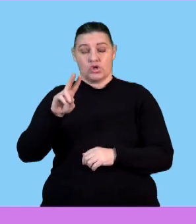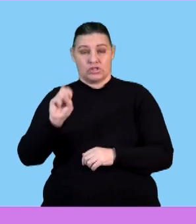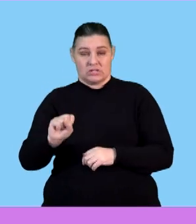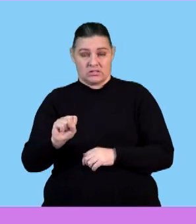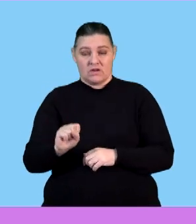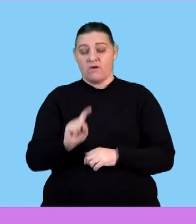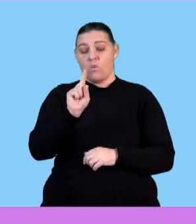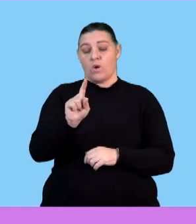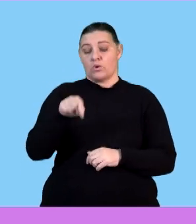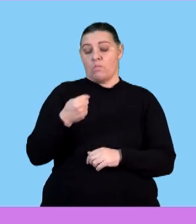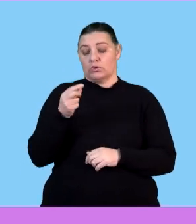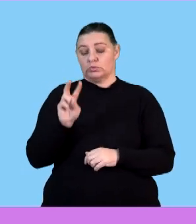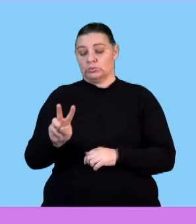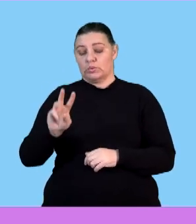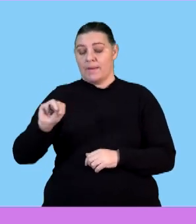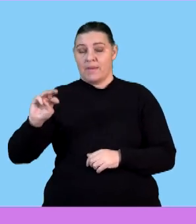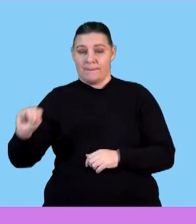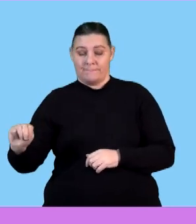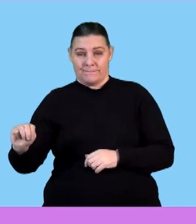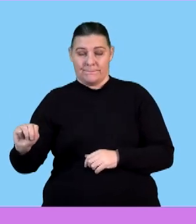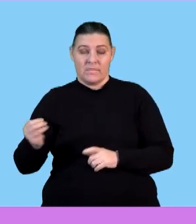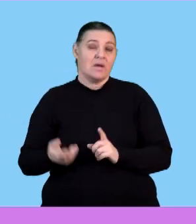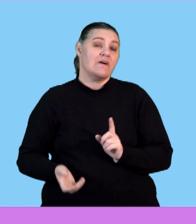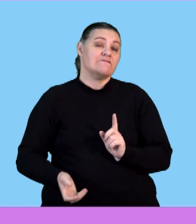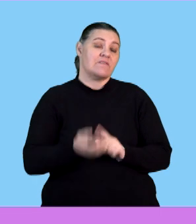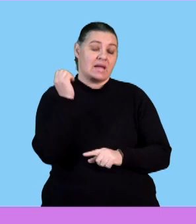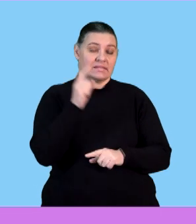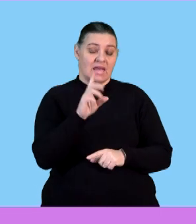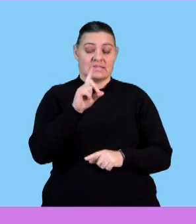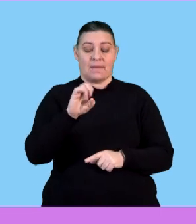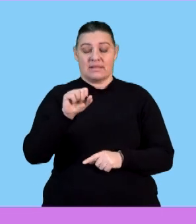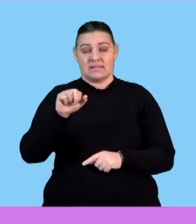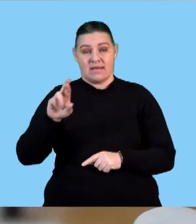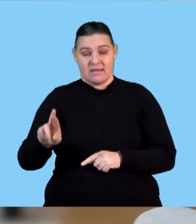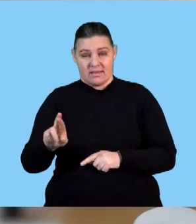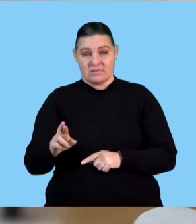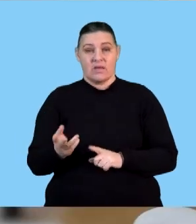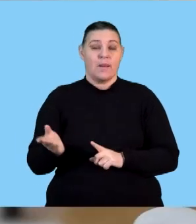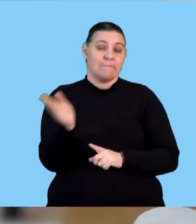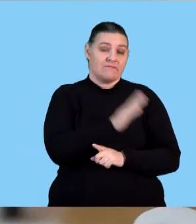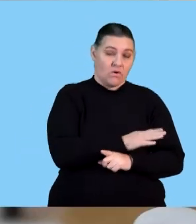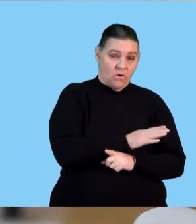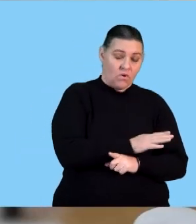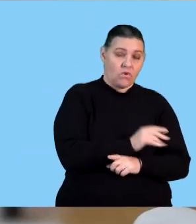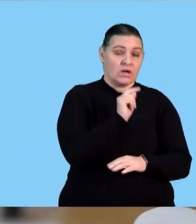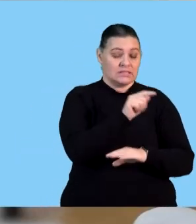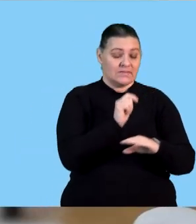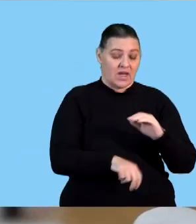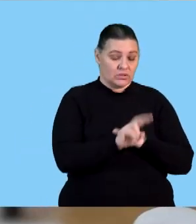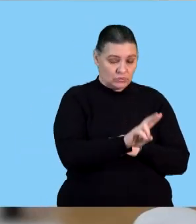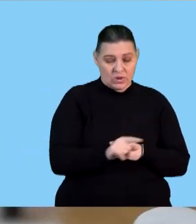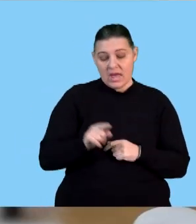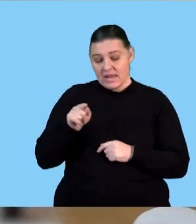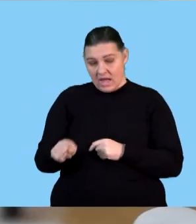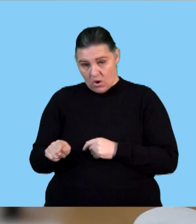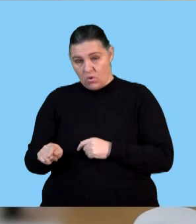radius of 1,2 millimeters, find its diameter. So this time now, the previous question we worked without the radius. Now